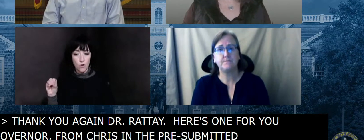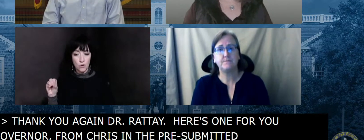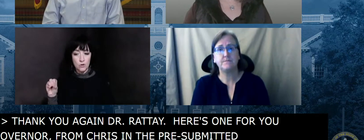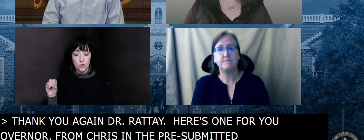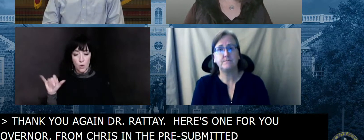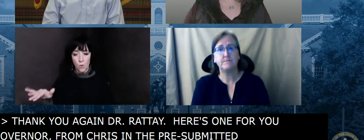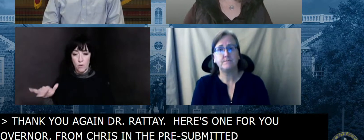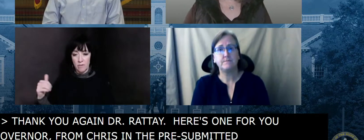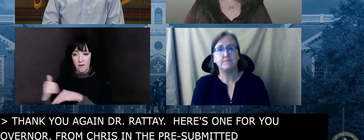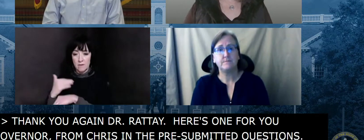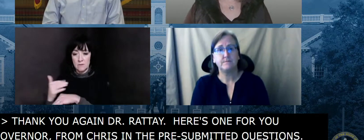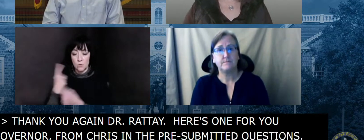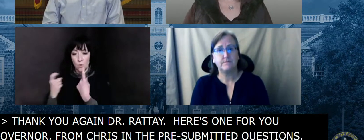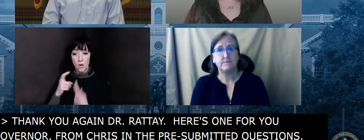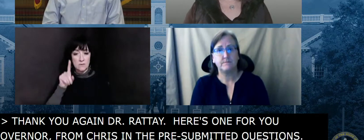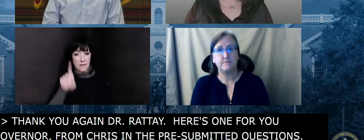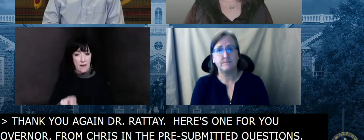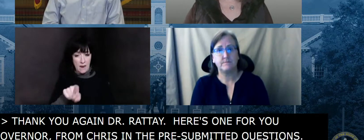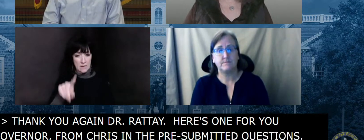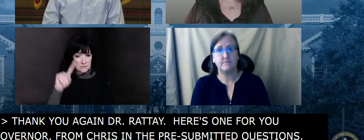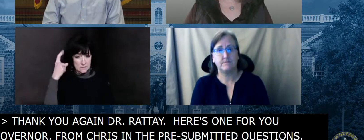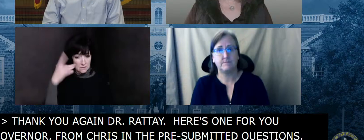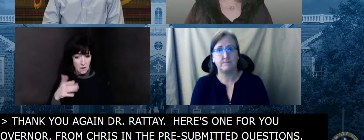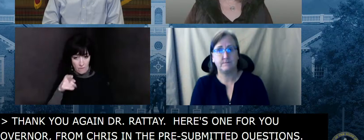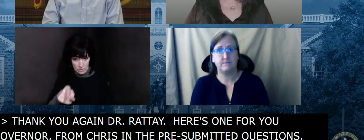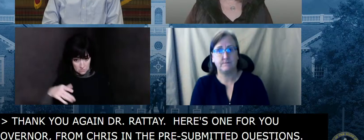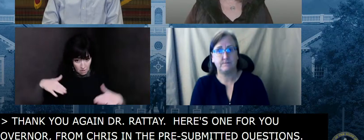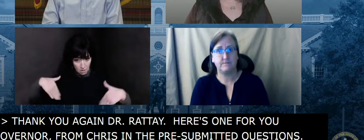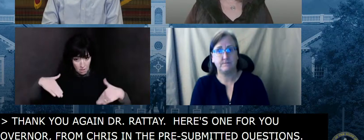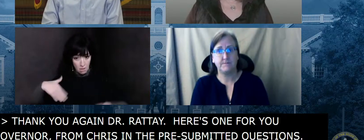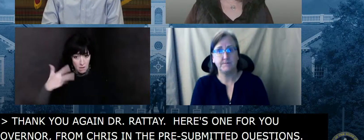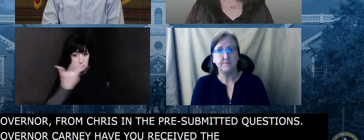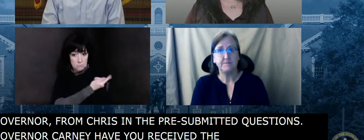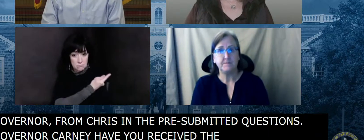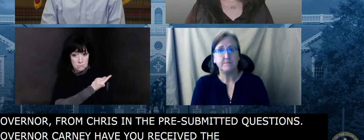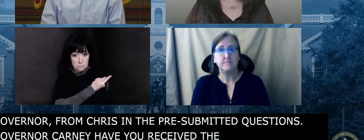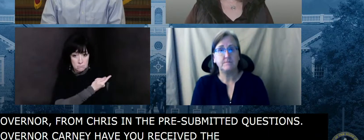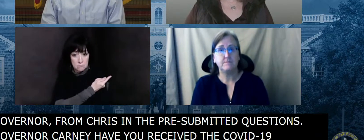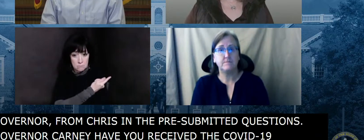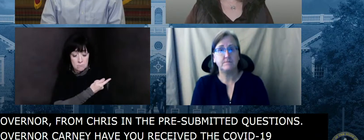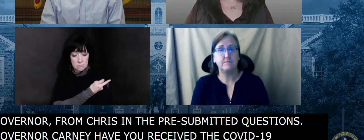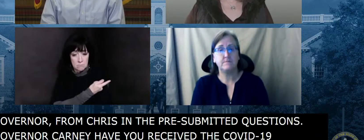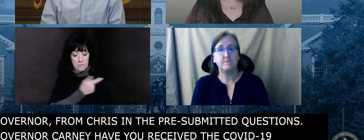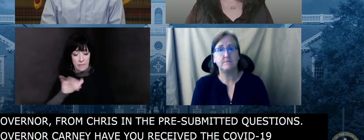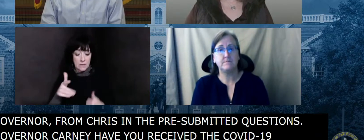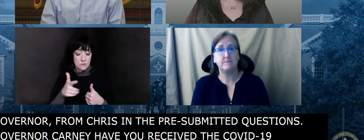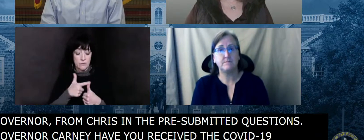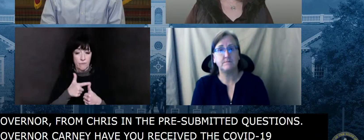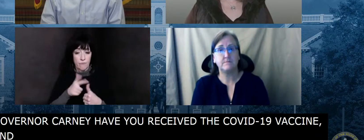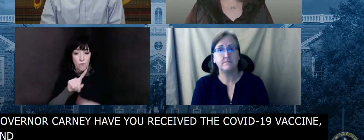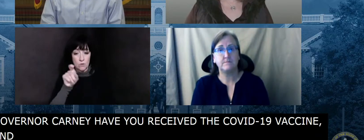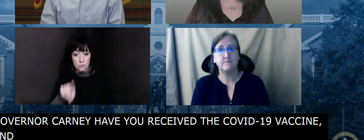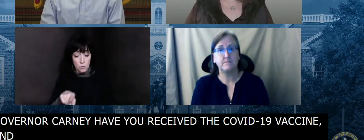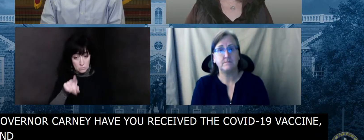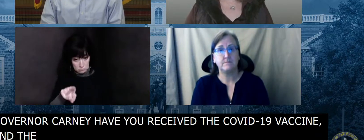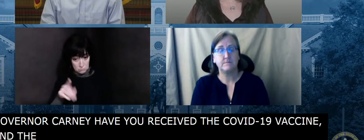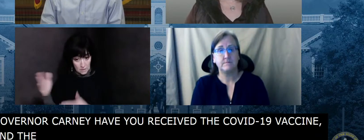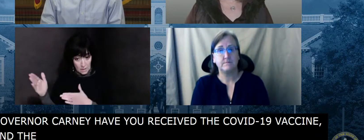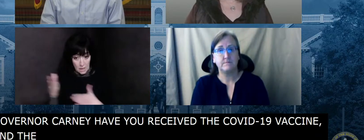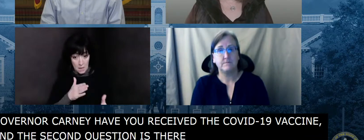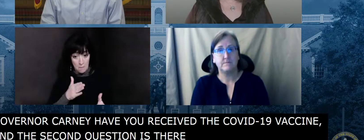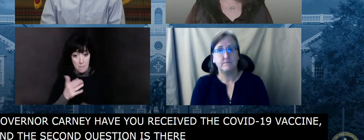Governor Carney, have you received the COVID-19 vaccine? Is his first question. And the second is, will you receive it